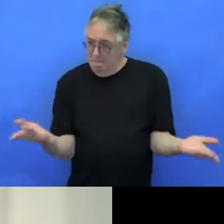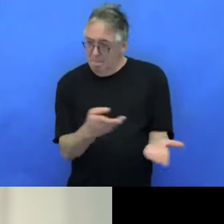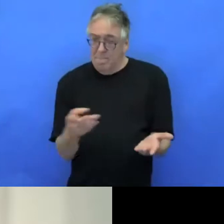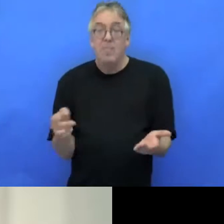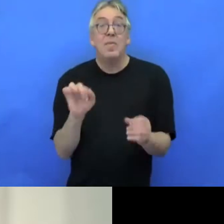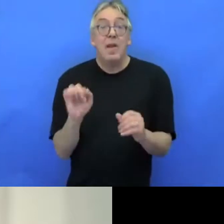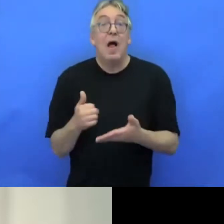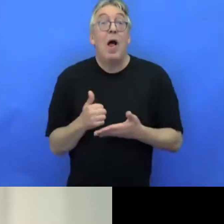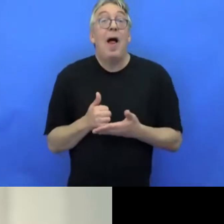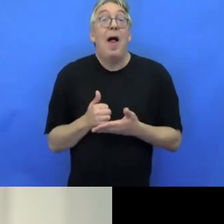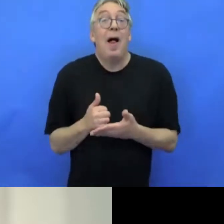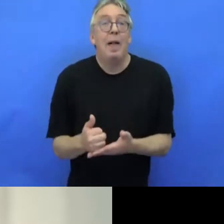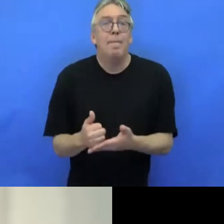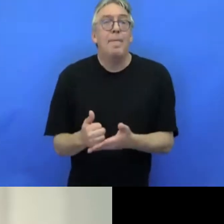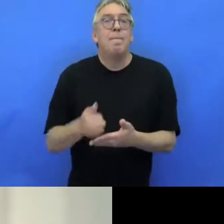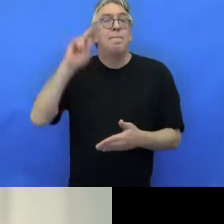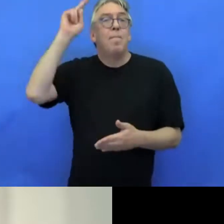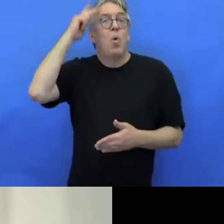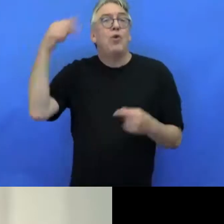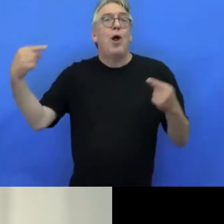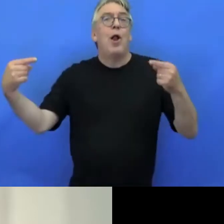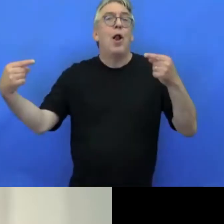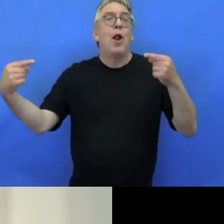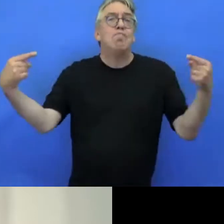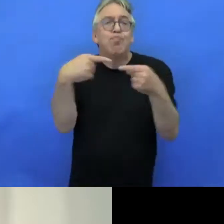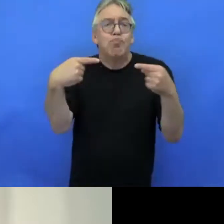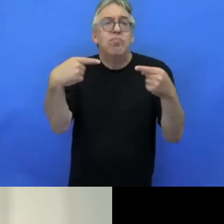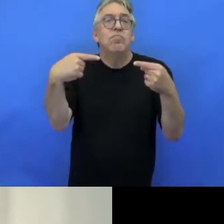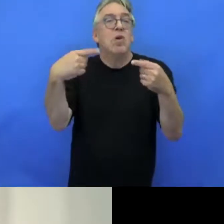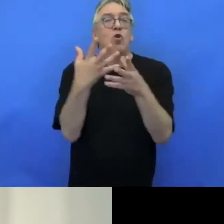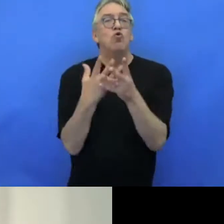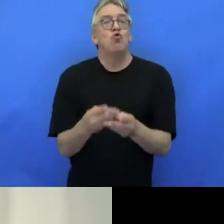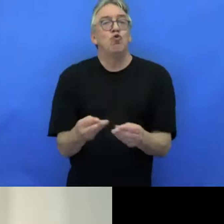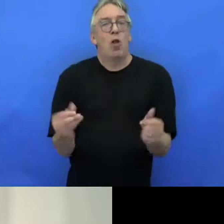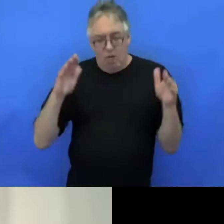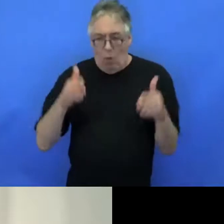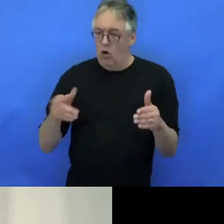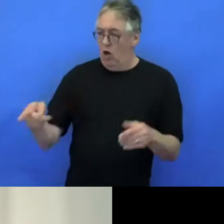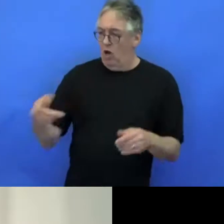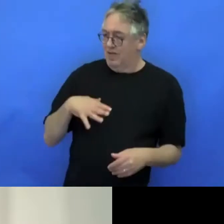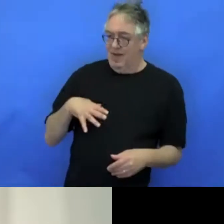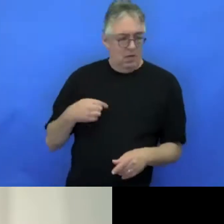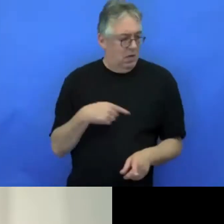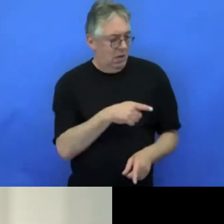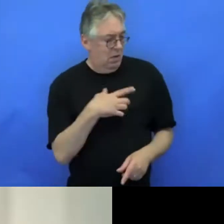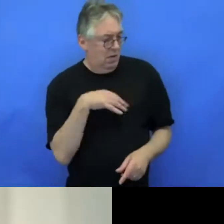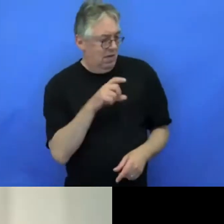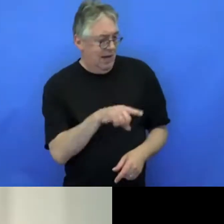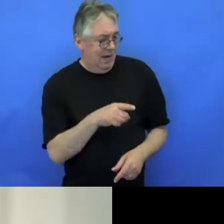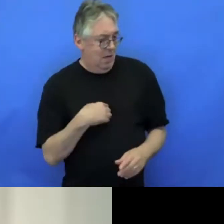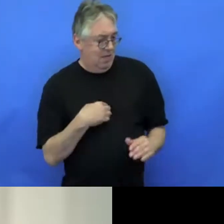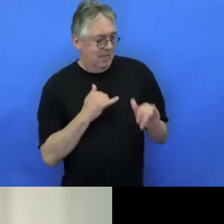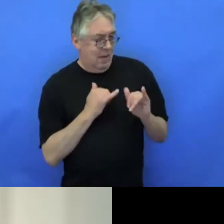entrenched political positions and political identities. And it's only when that starts to happen and people start to